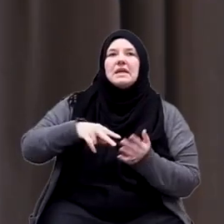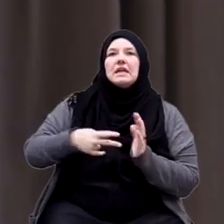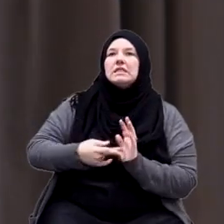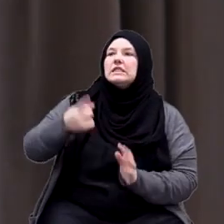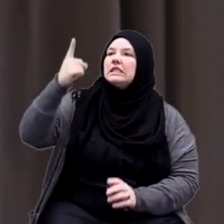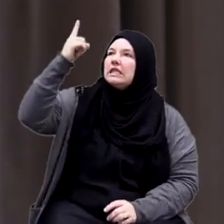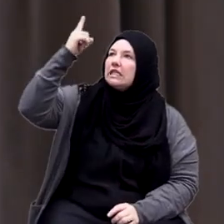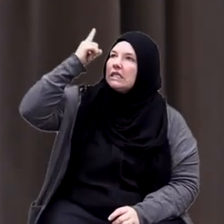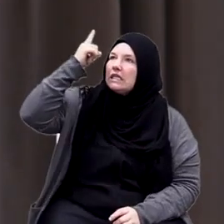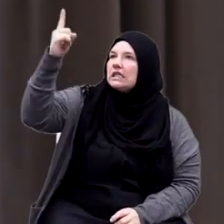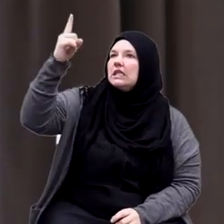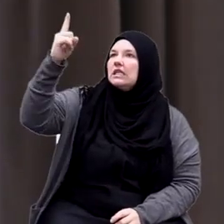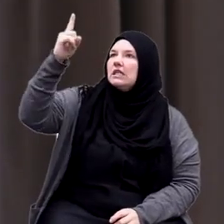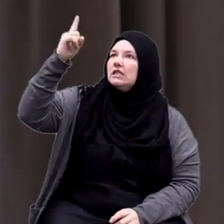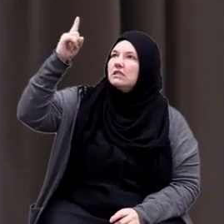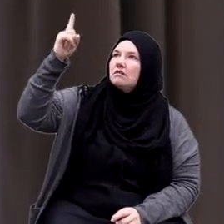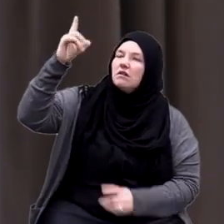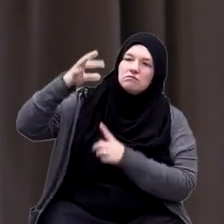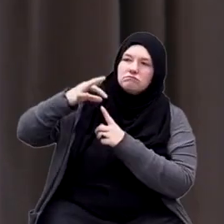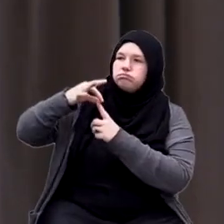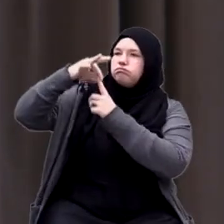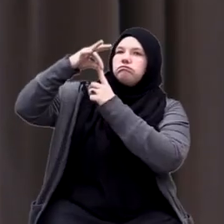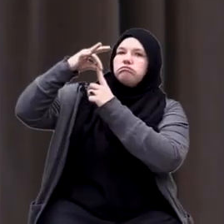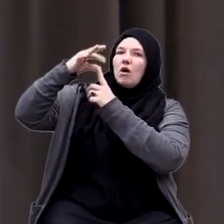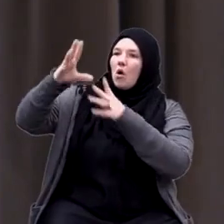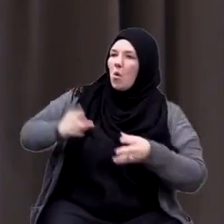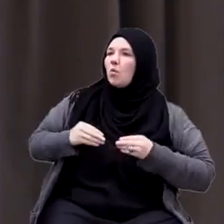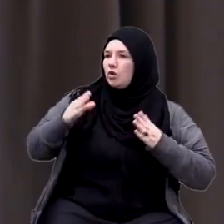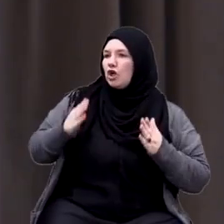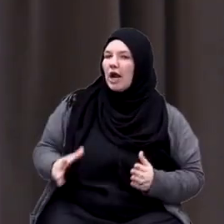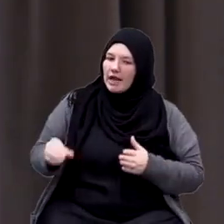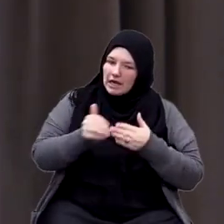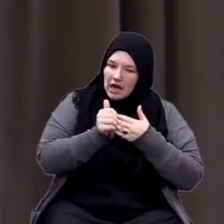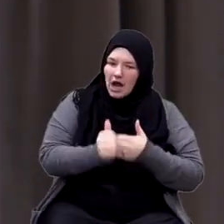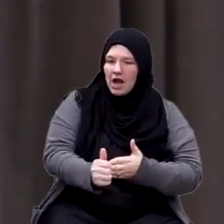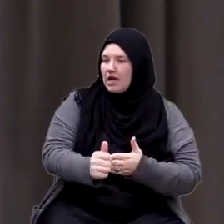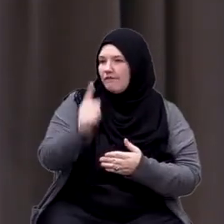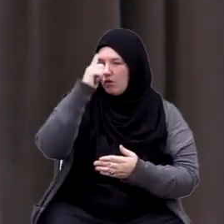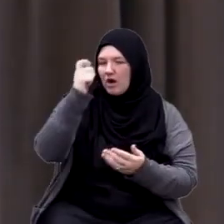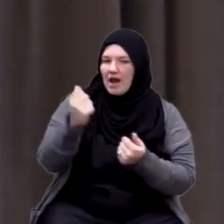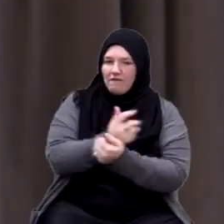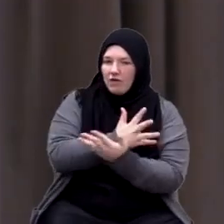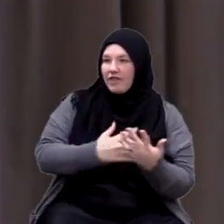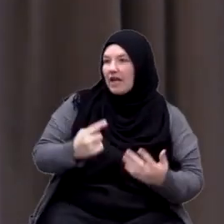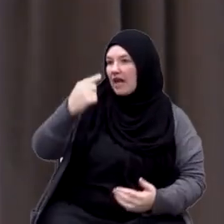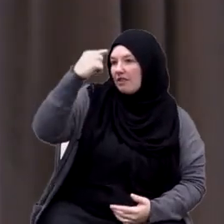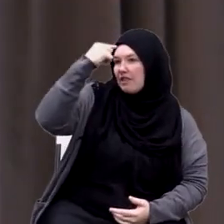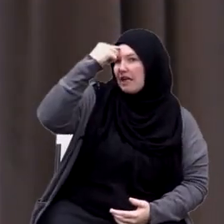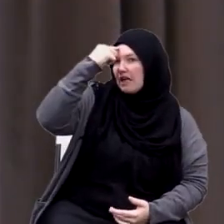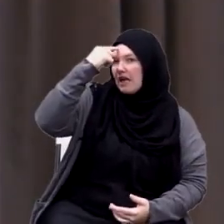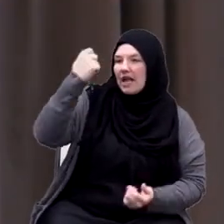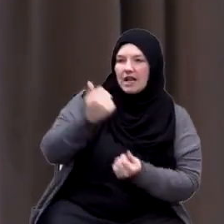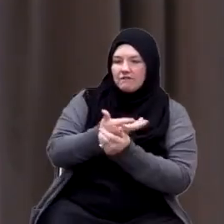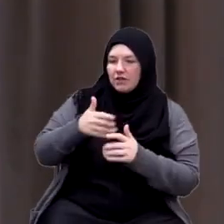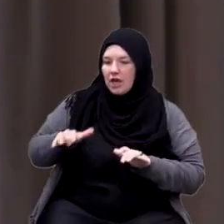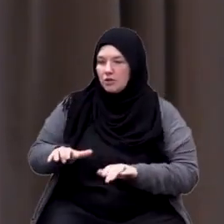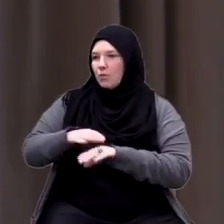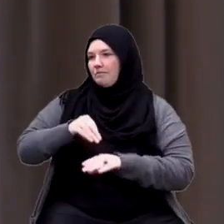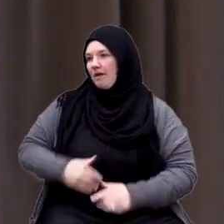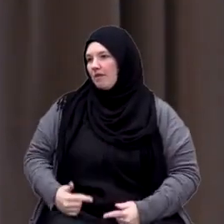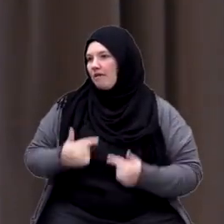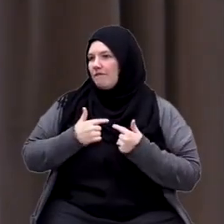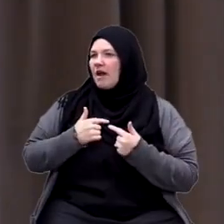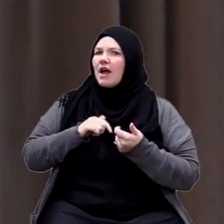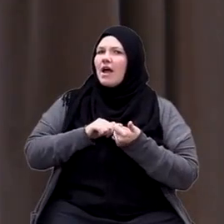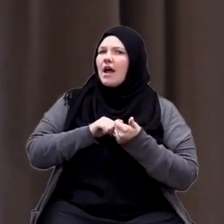an exclusive owner and guide for everything I think and I do in my life.